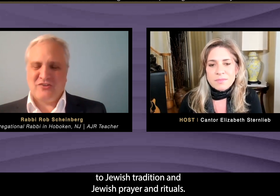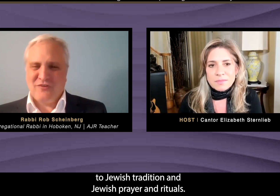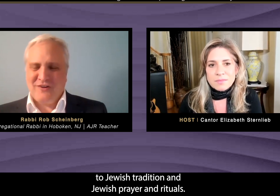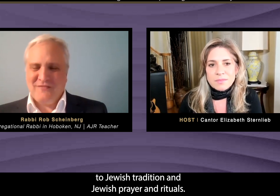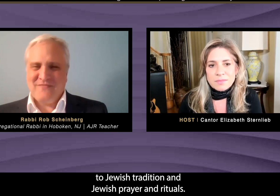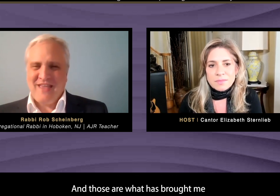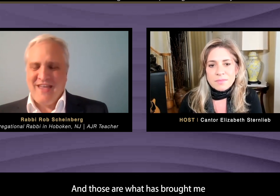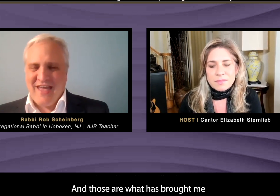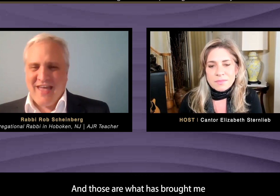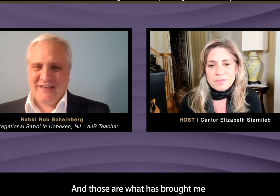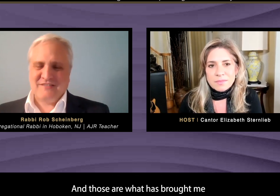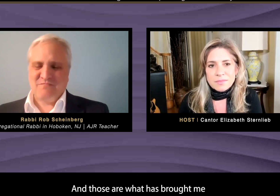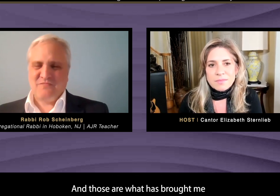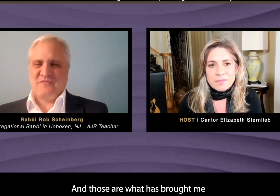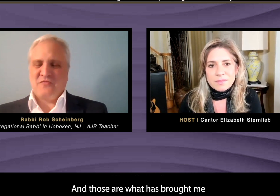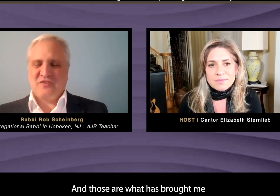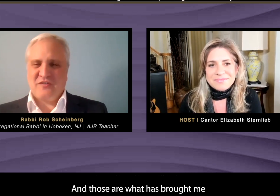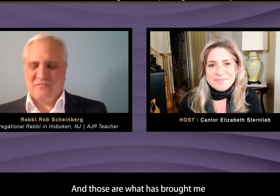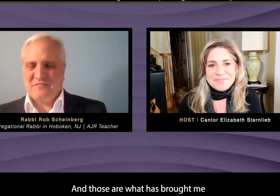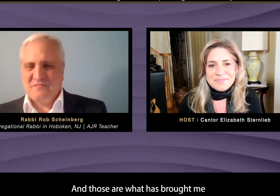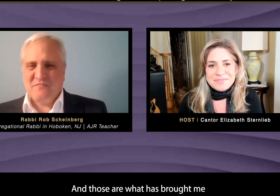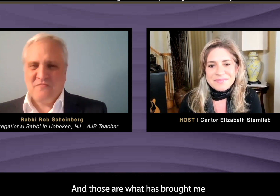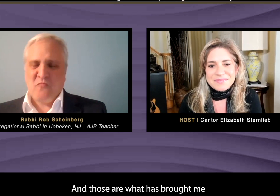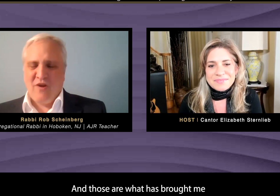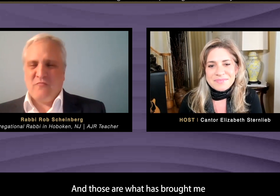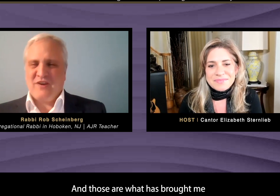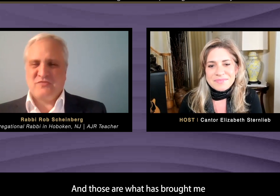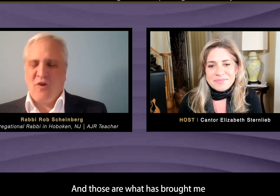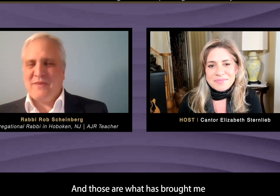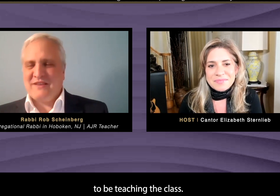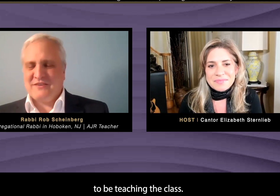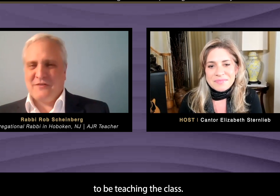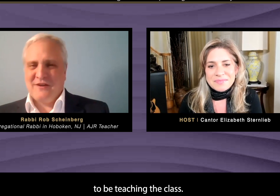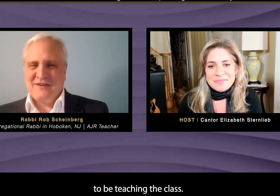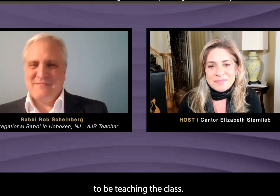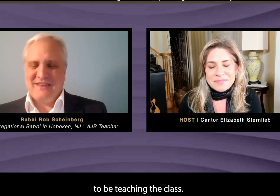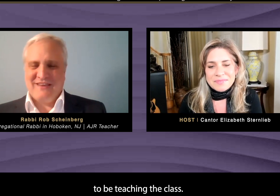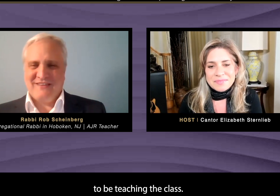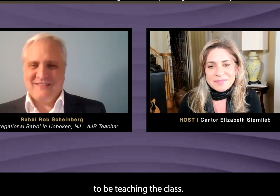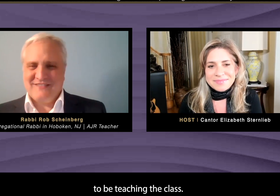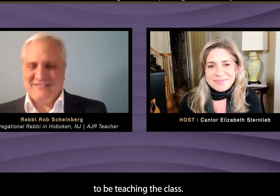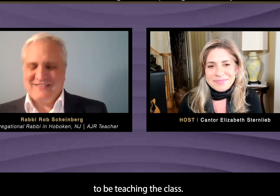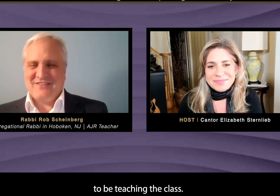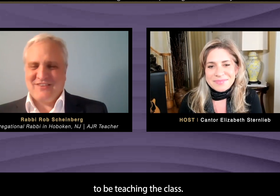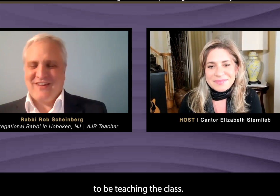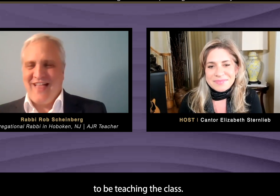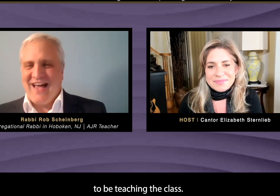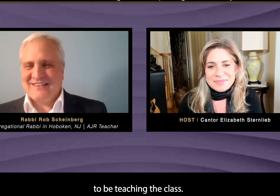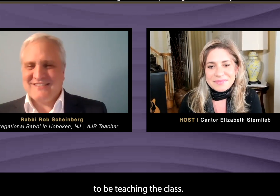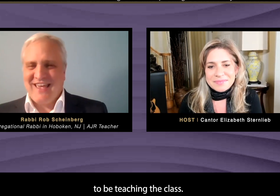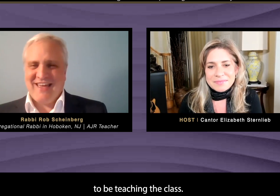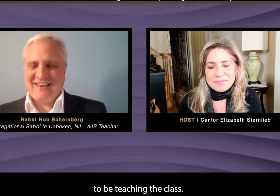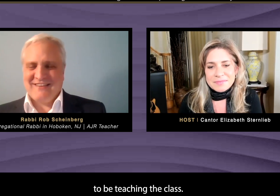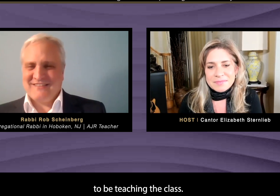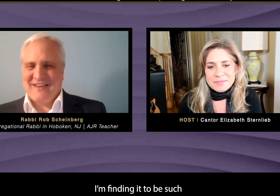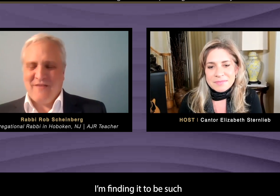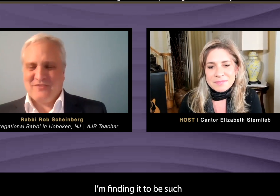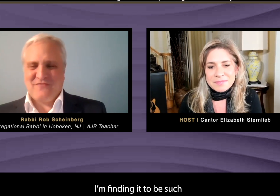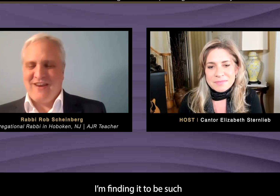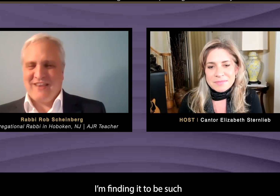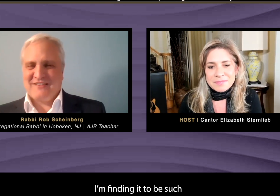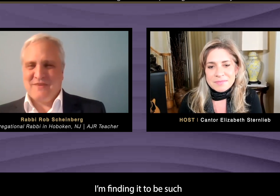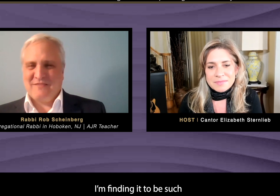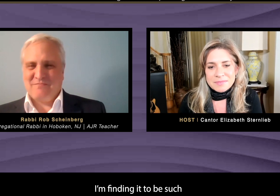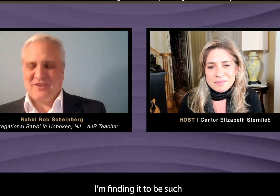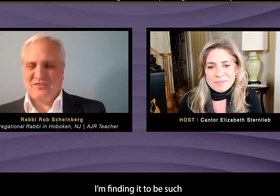prayer and ritual. And those are what has brought me to be teaching the class, and